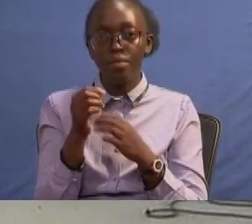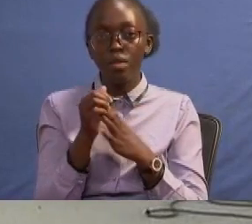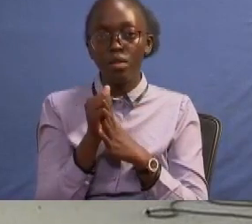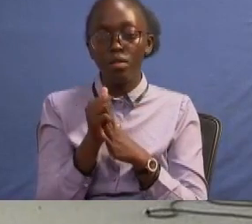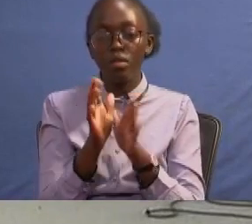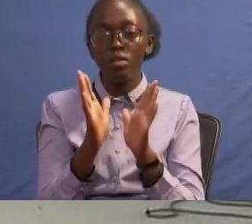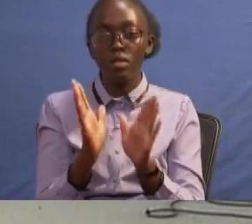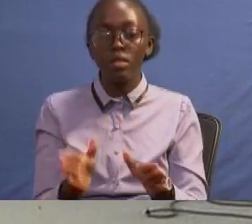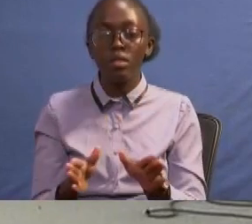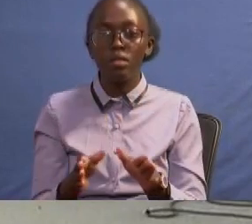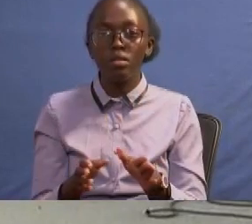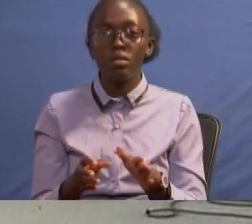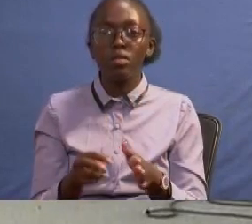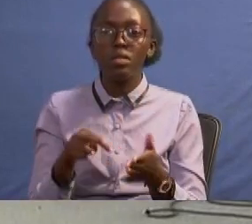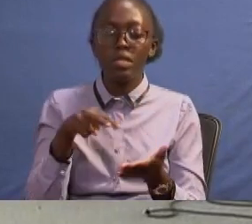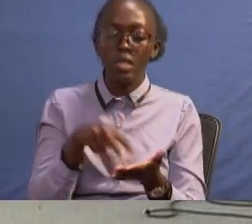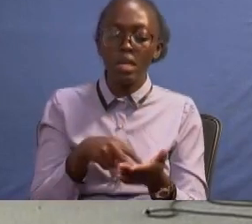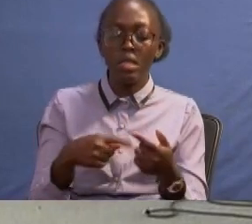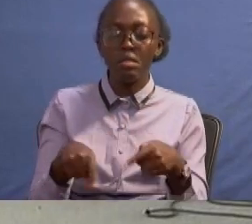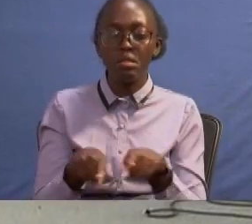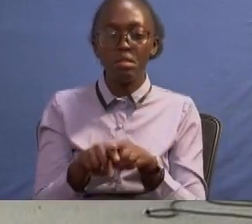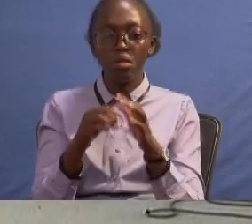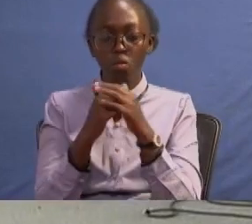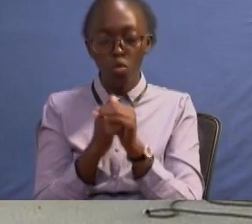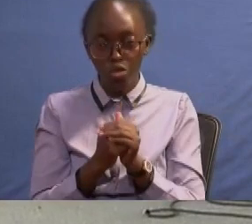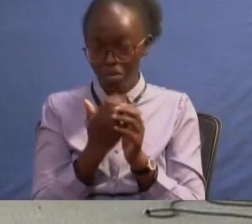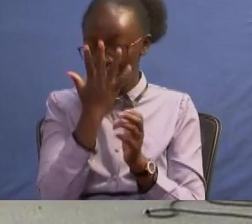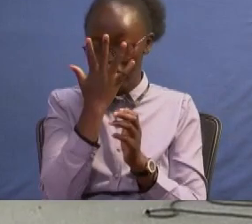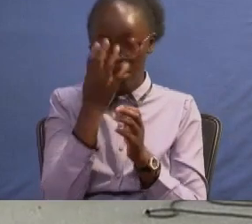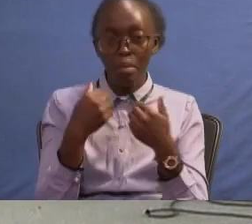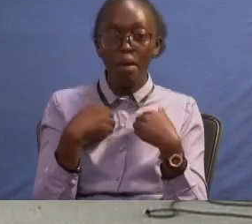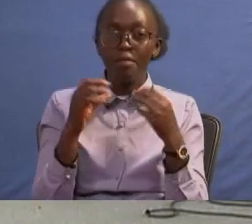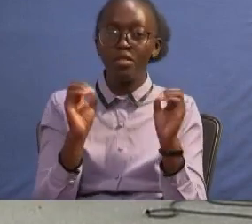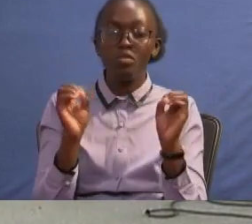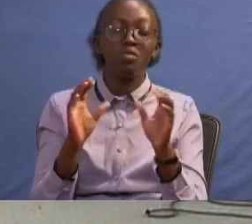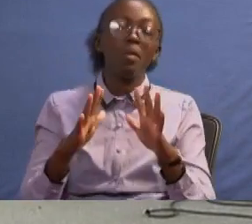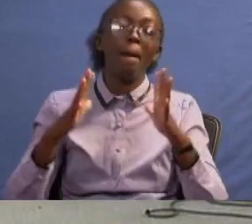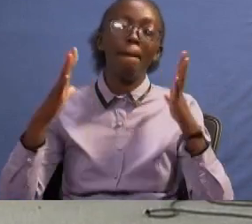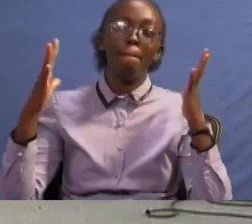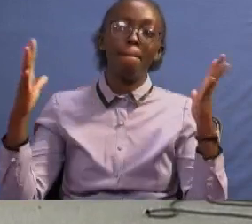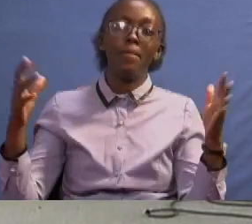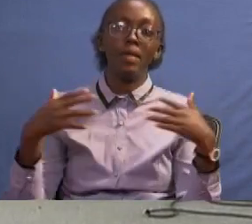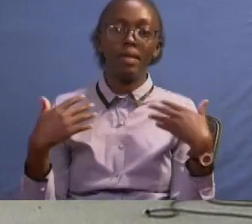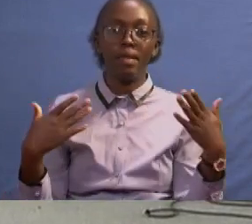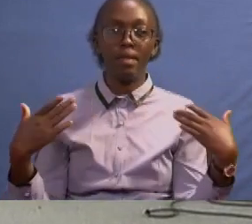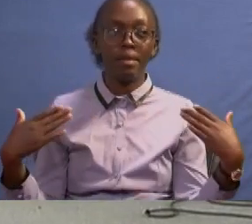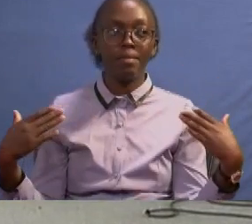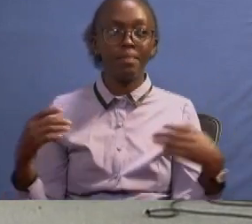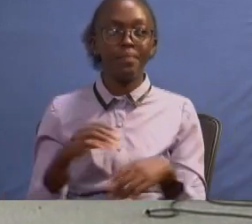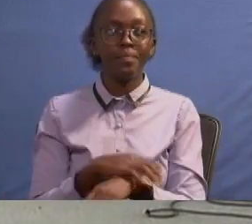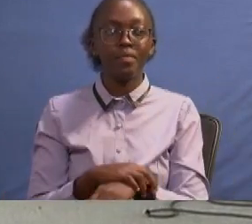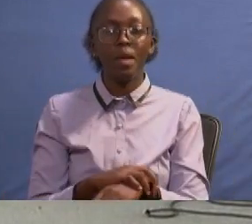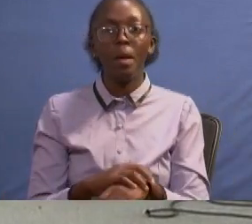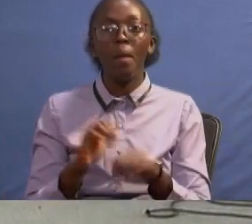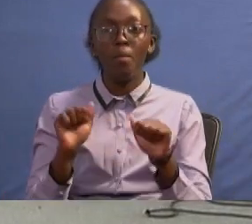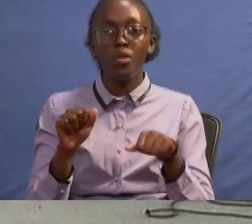and worship without shame. It was a great thing, I can tell you. One of these days you can invite me,